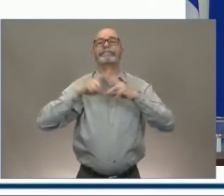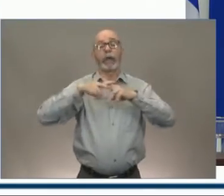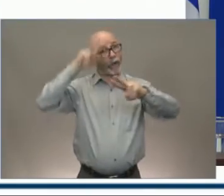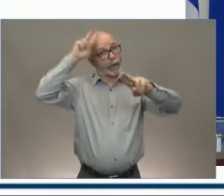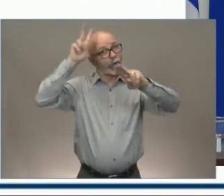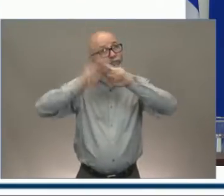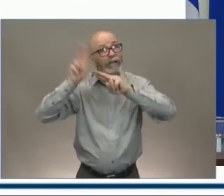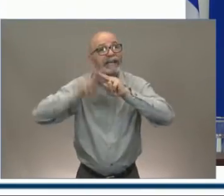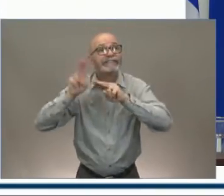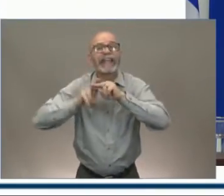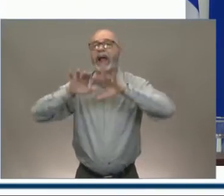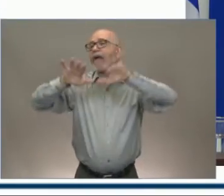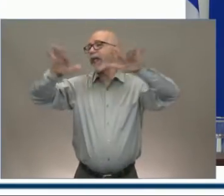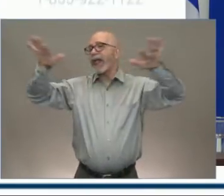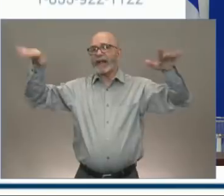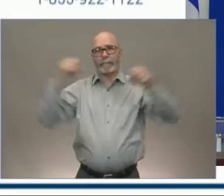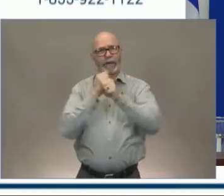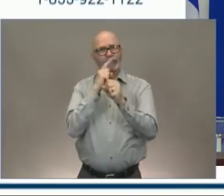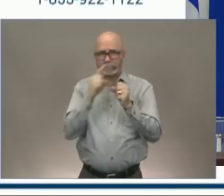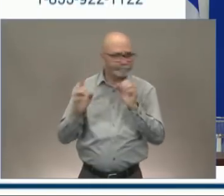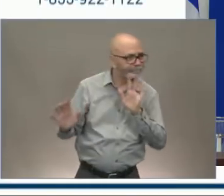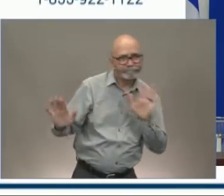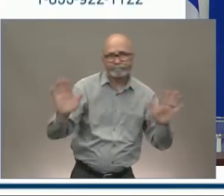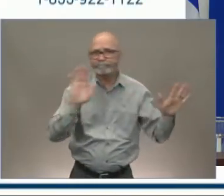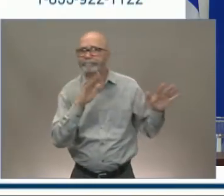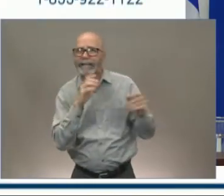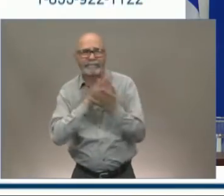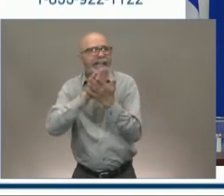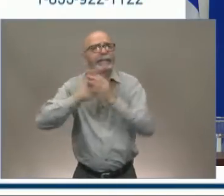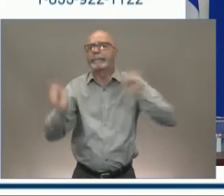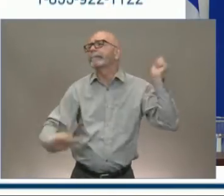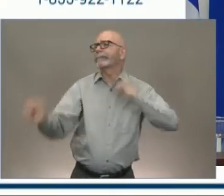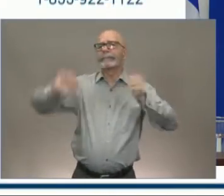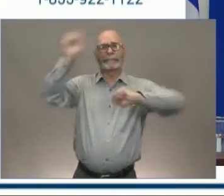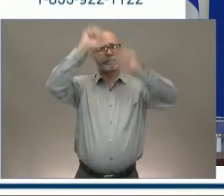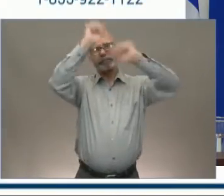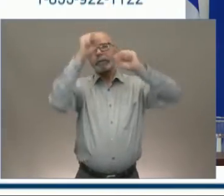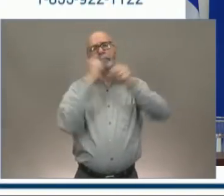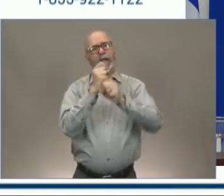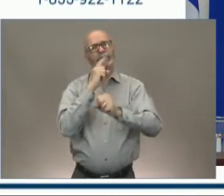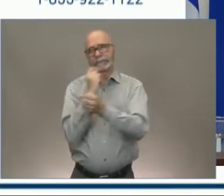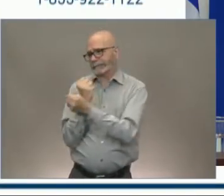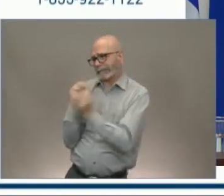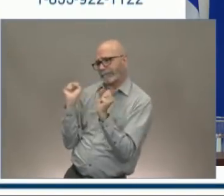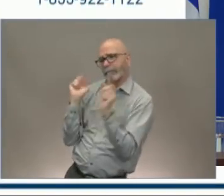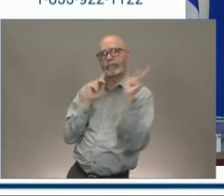during the pandemic to ensure that their patrons and all Nova Scotians are safe.